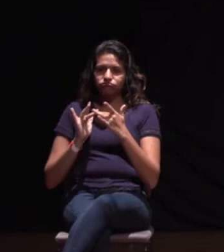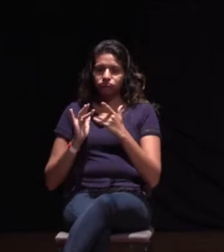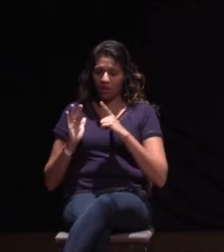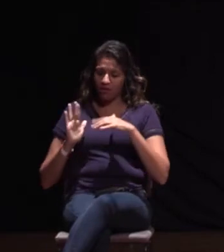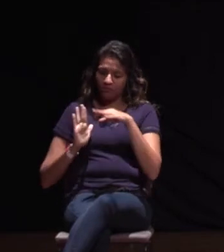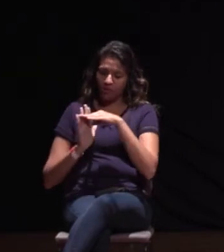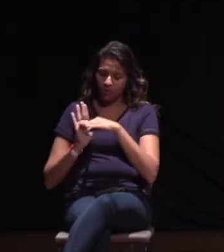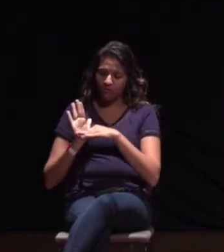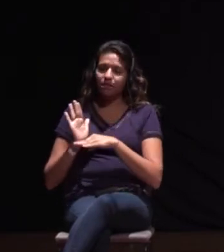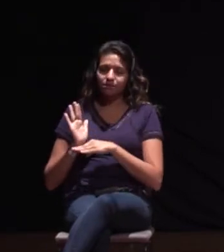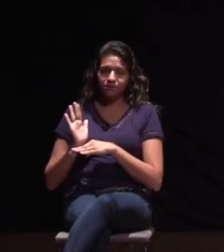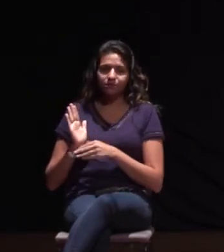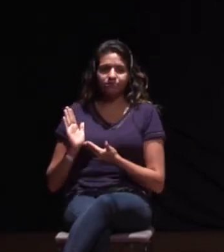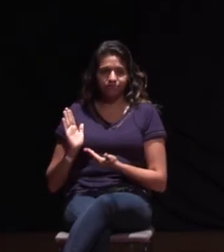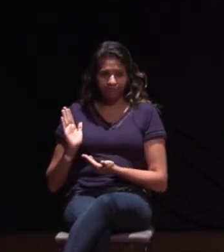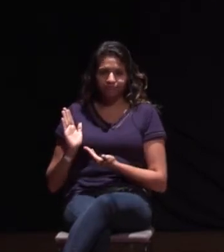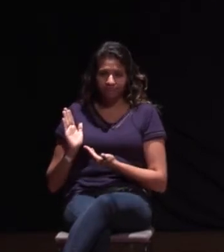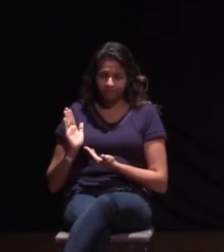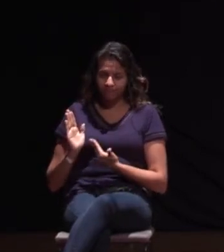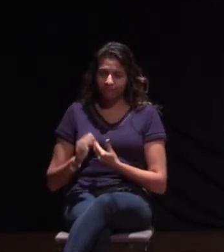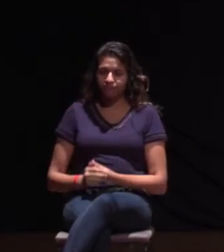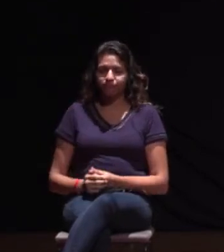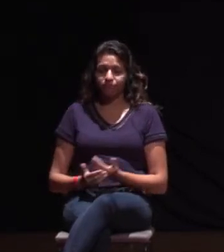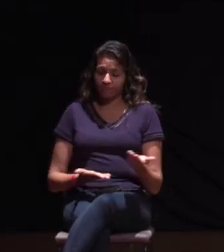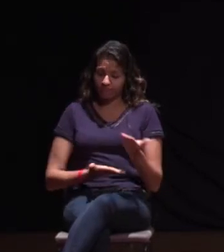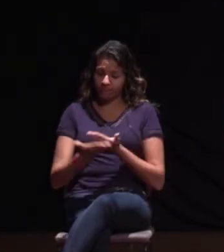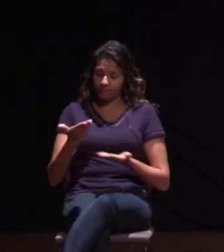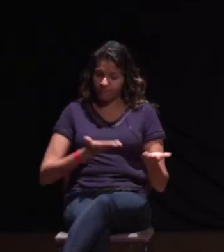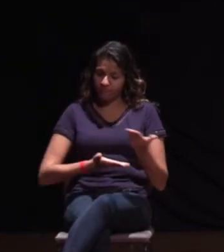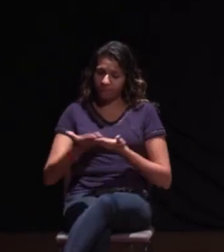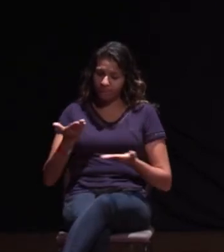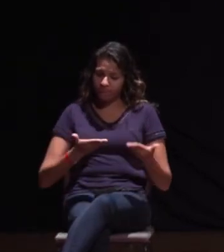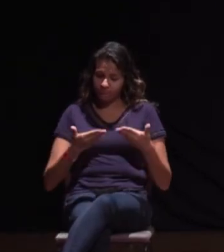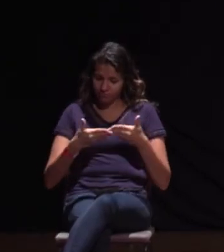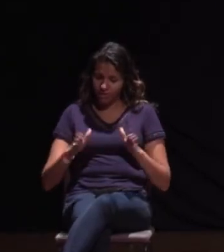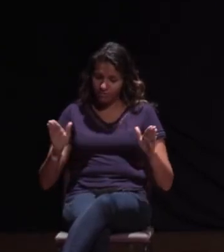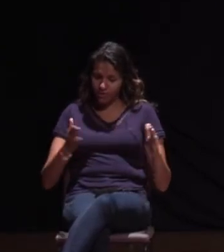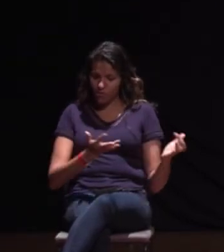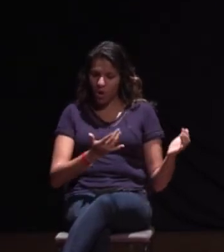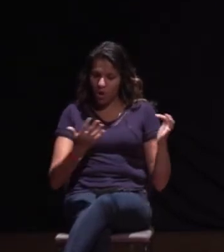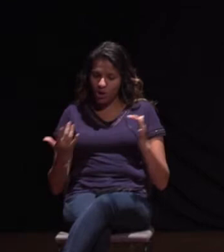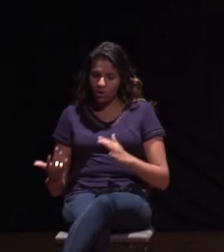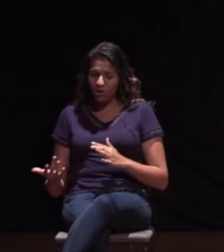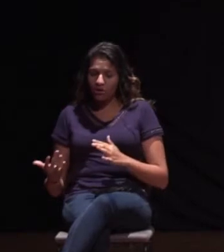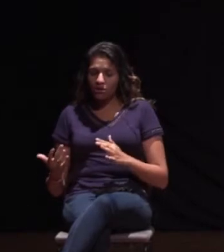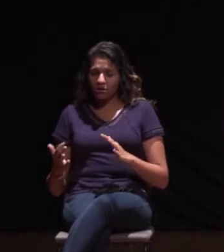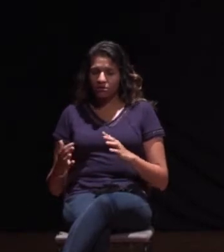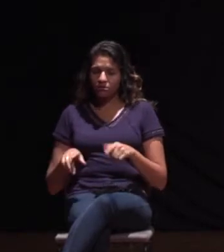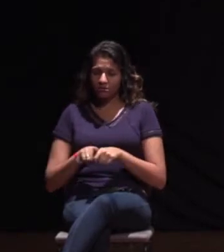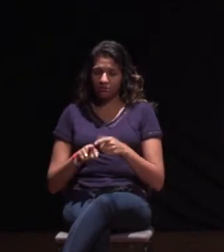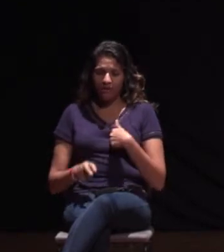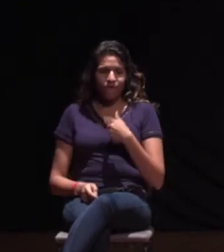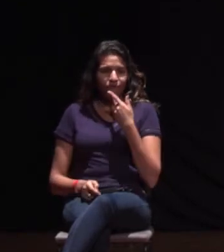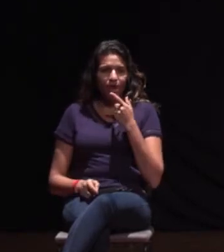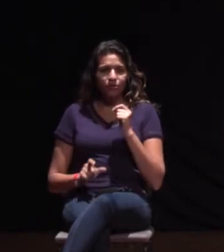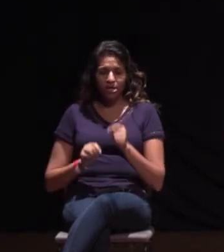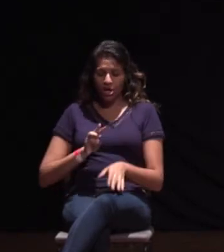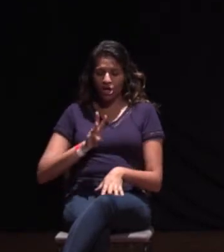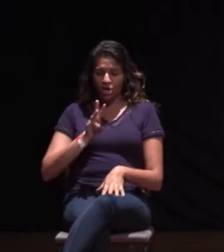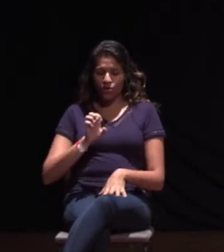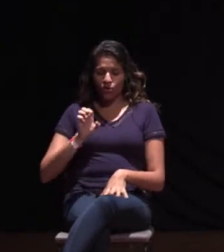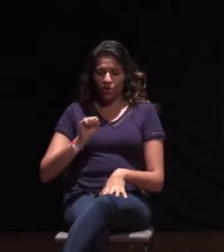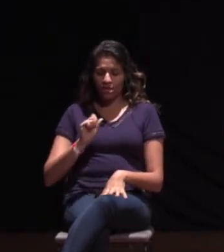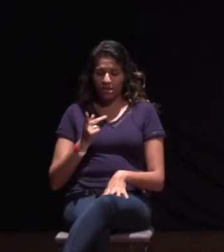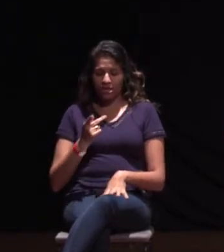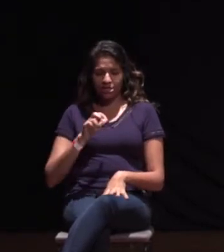my statement that We Shall Run could also be titled Some of Us Are Allowed to Jog, I too am trying to think